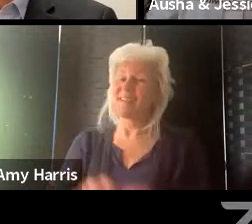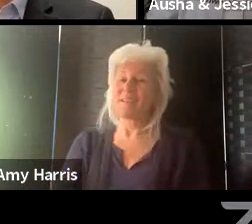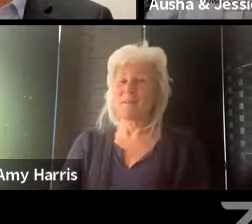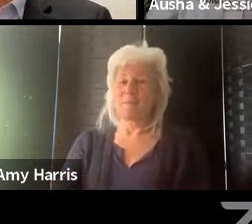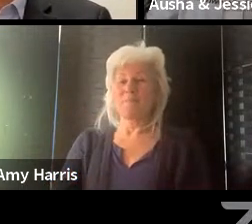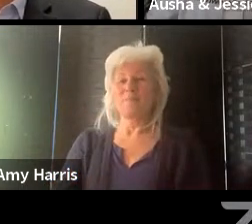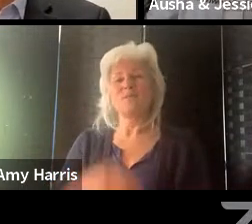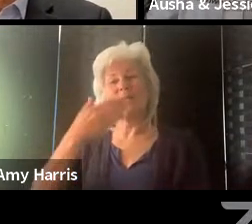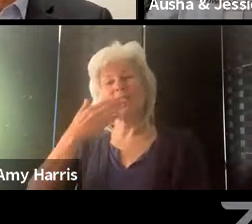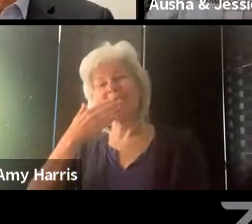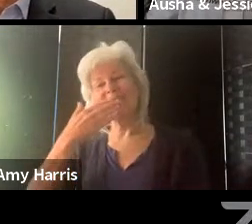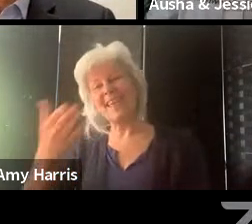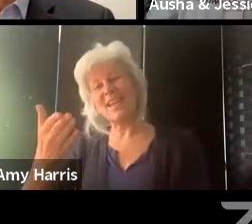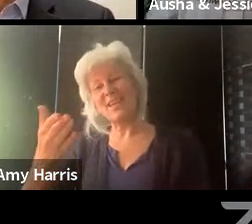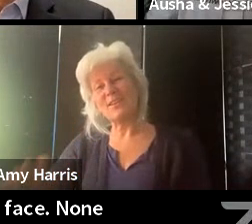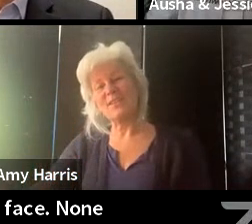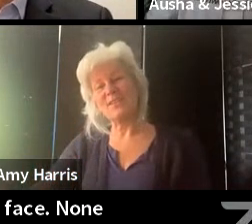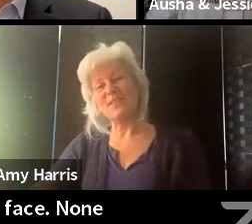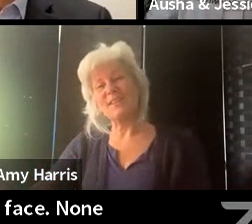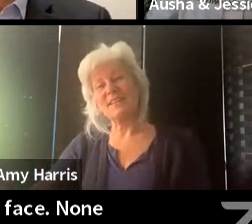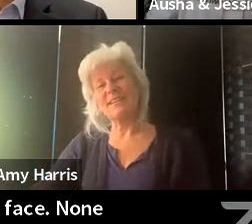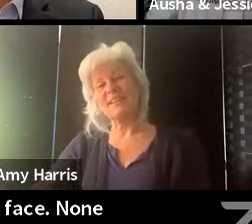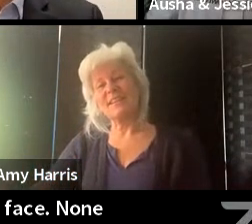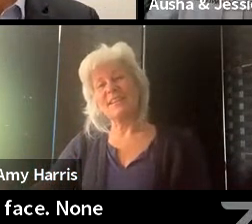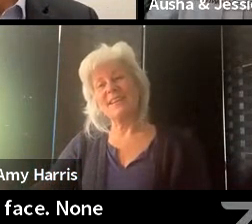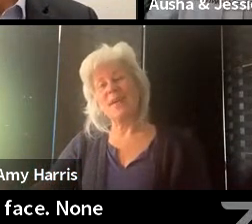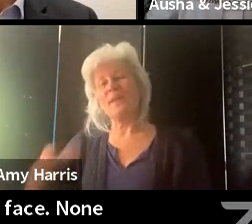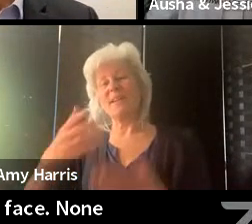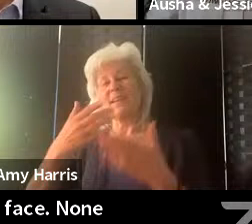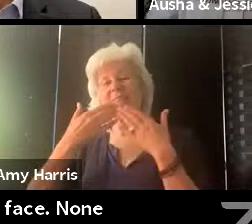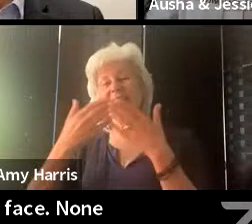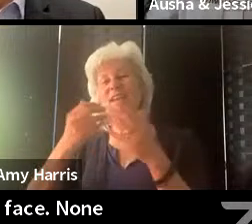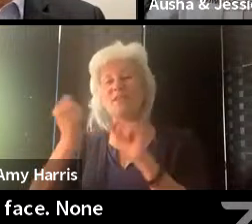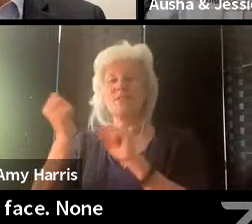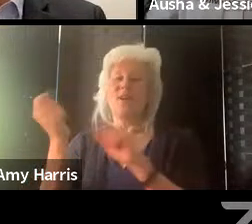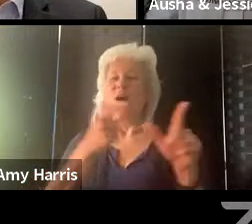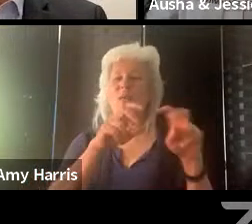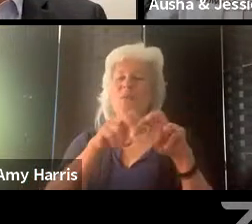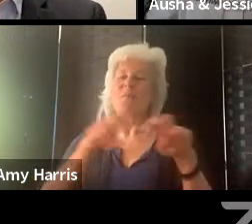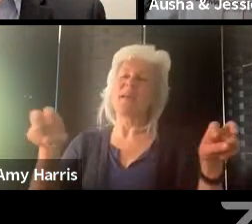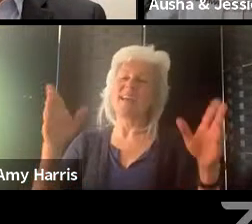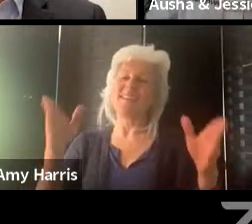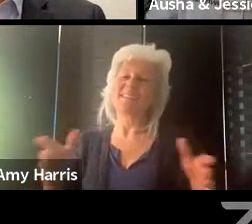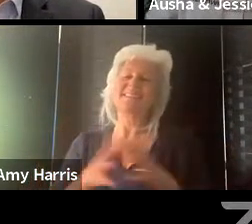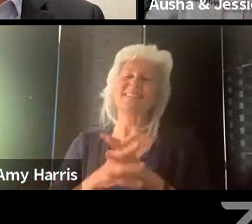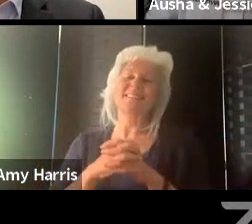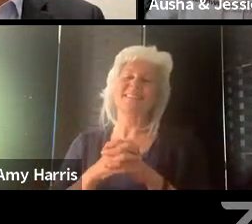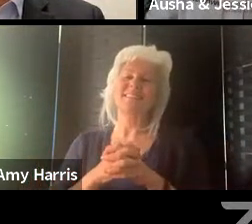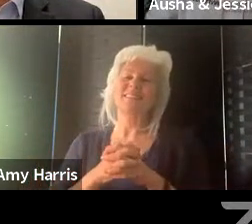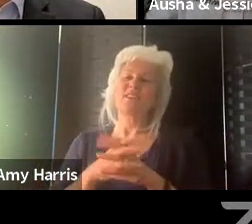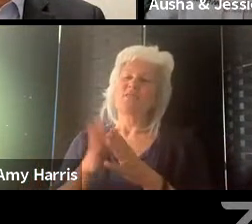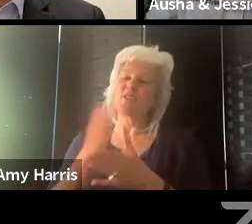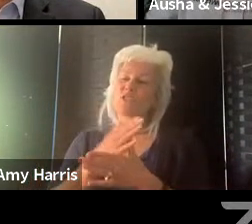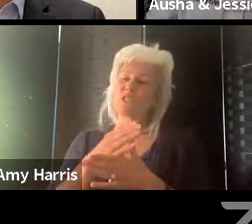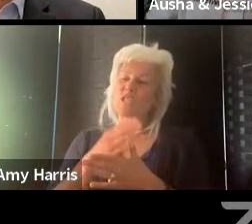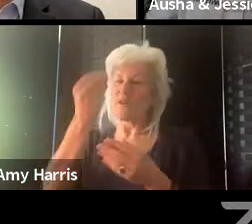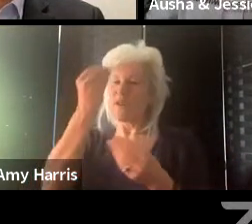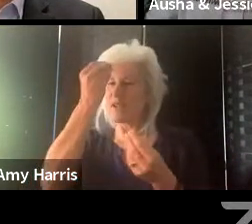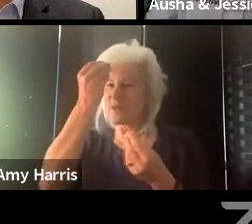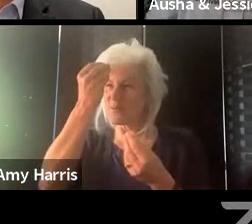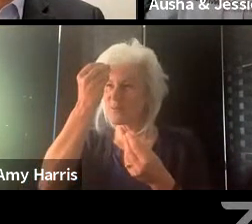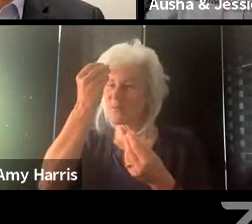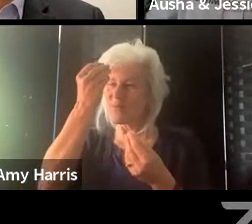So thank you. And I wanna give a huge thank you to all of our panelists, for sharing your thoughts and your